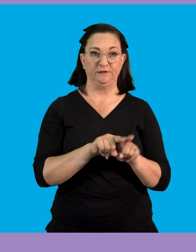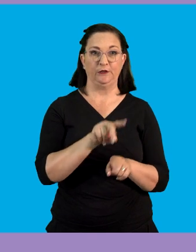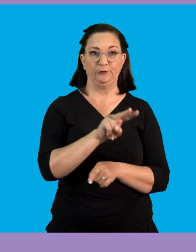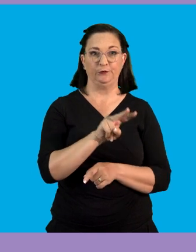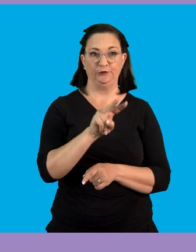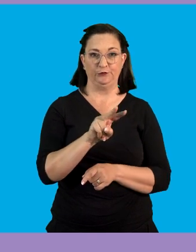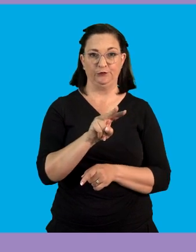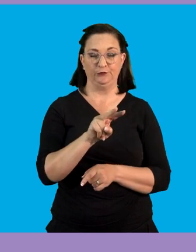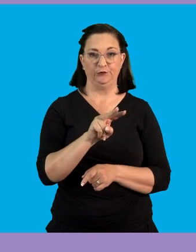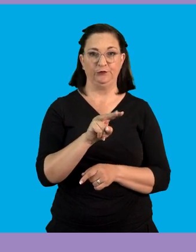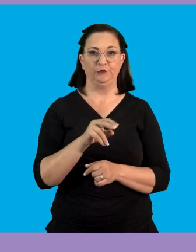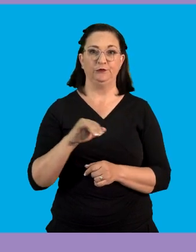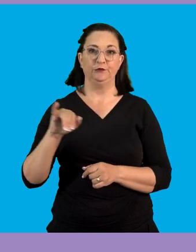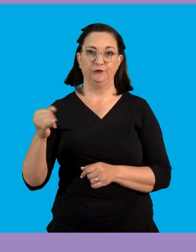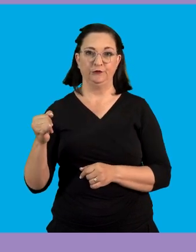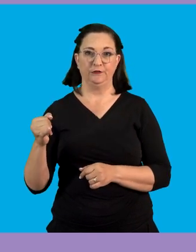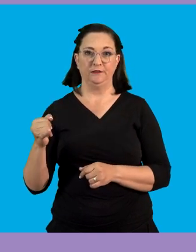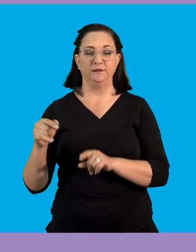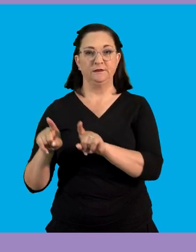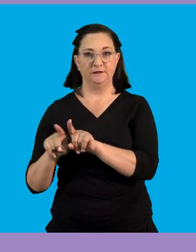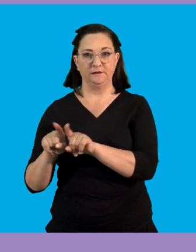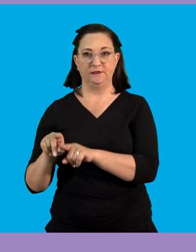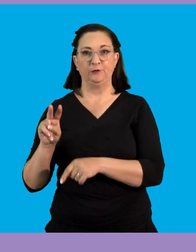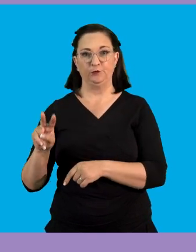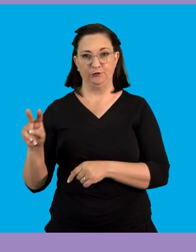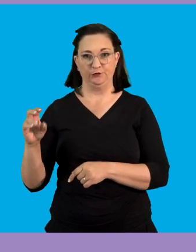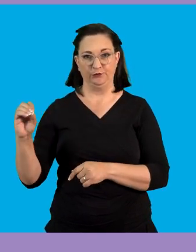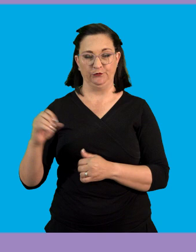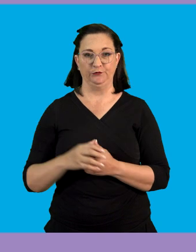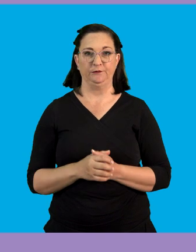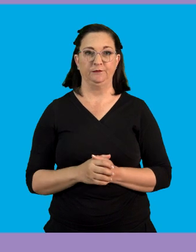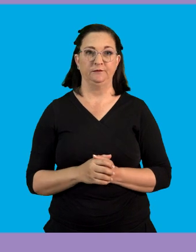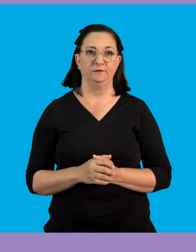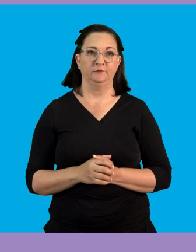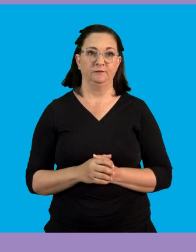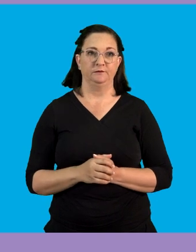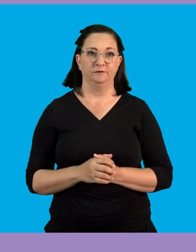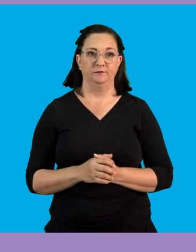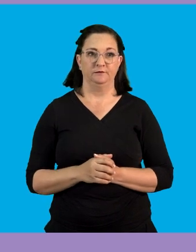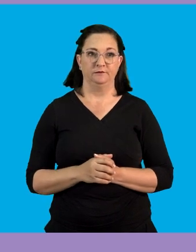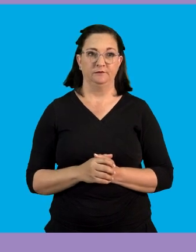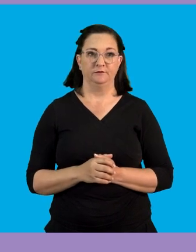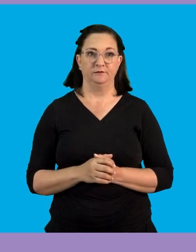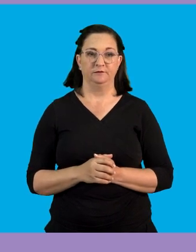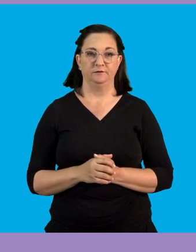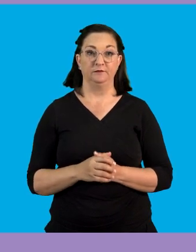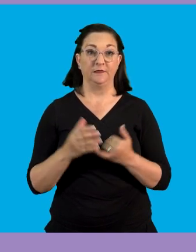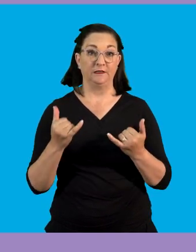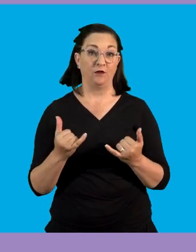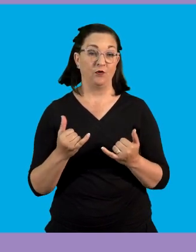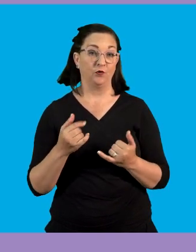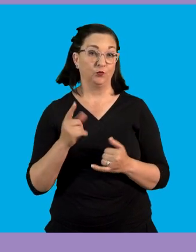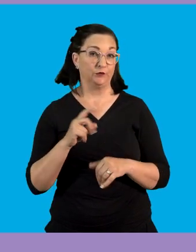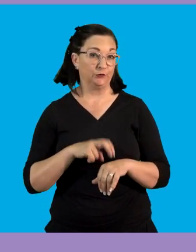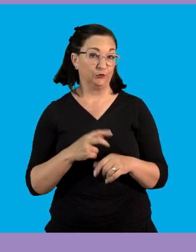to 22 degrees. Angle J also equals to 22 degrees. And then we